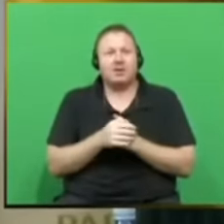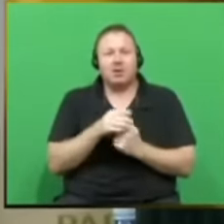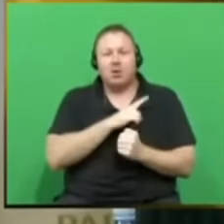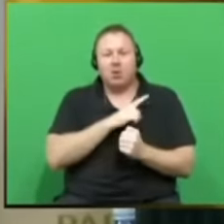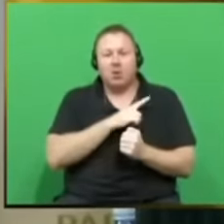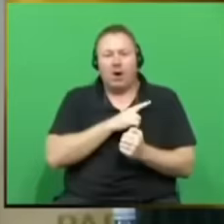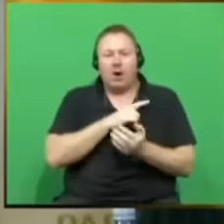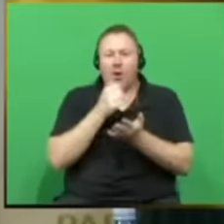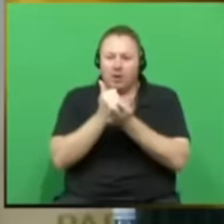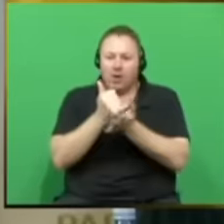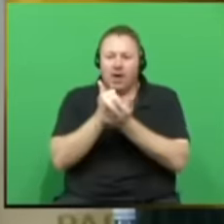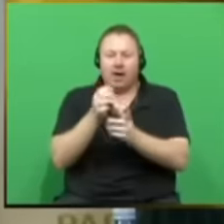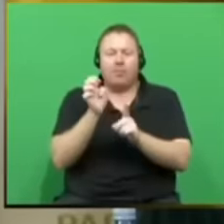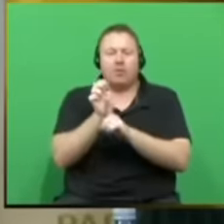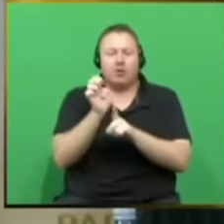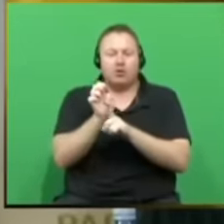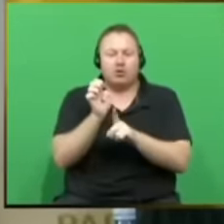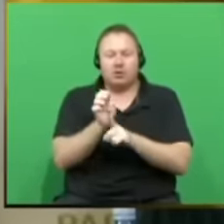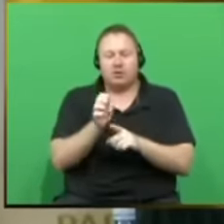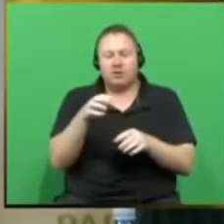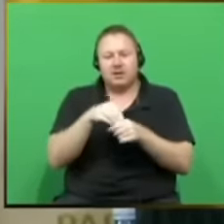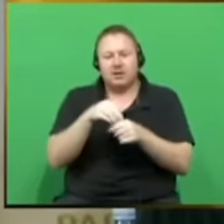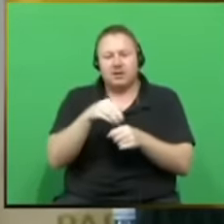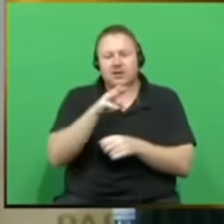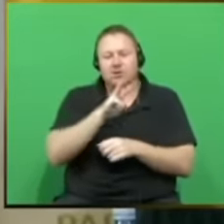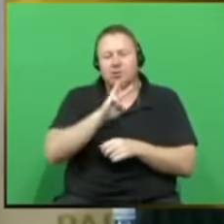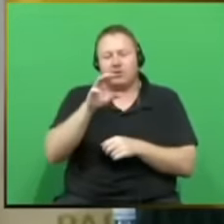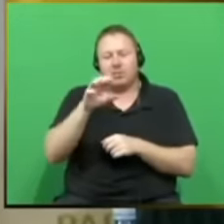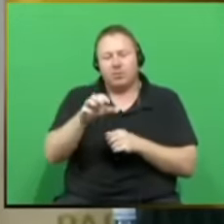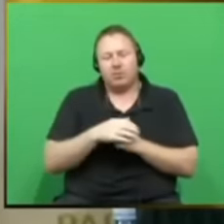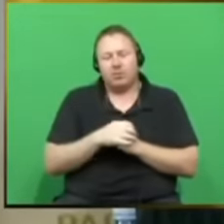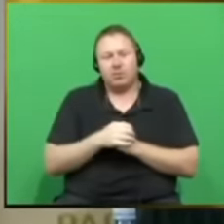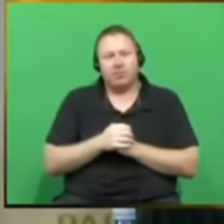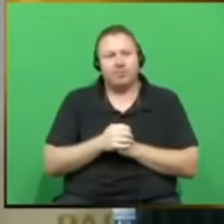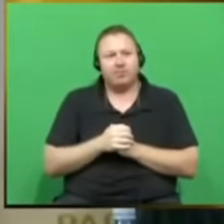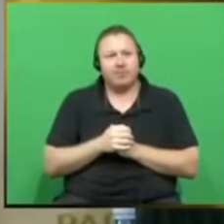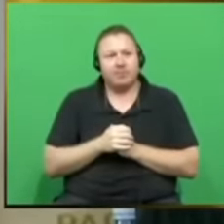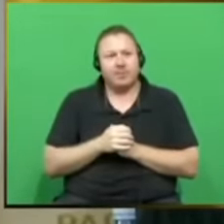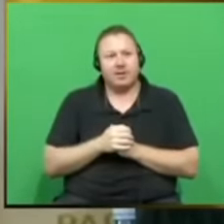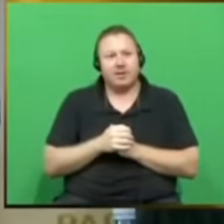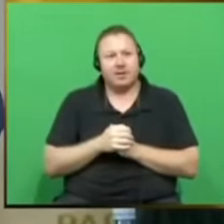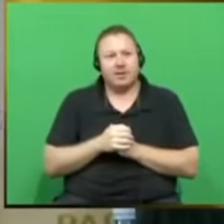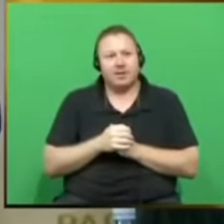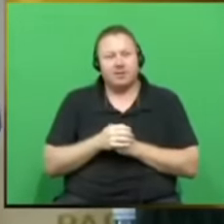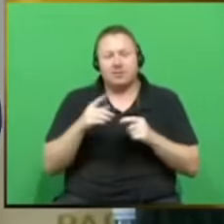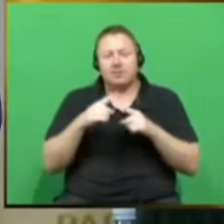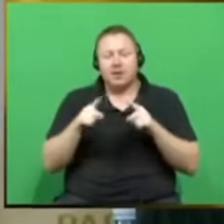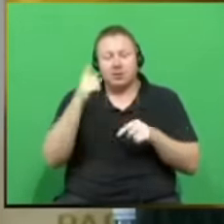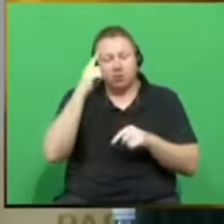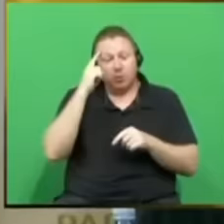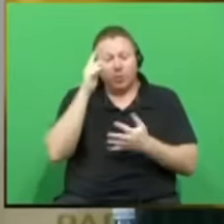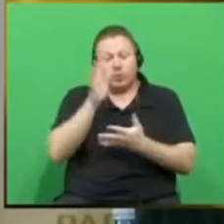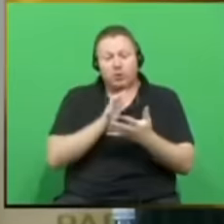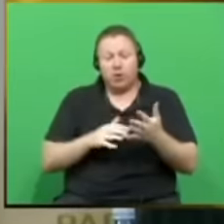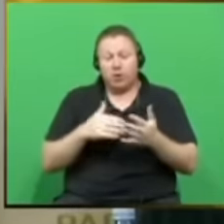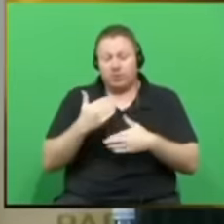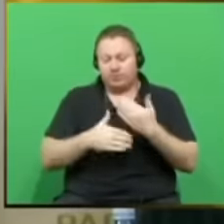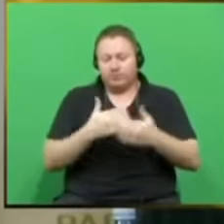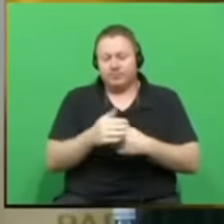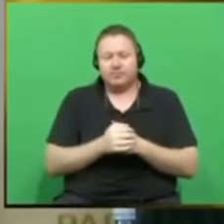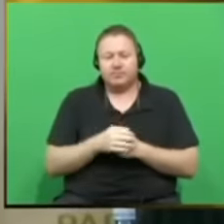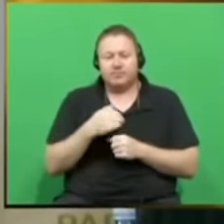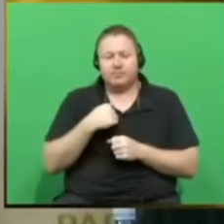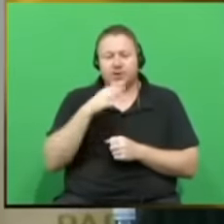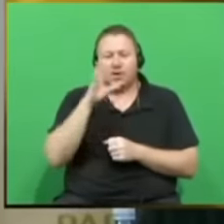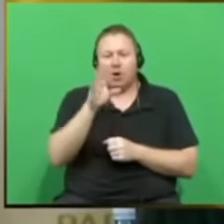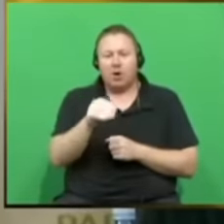enable entrepreneurs in this province. But you know what? The tale continues. I asked them